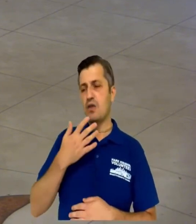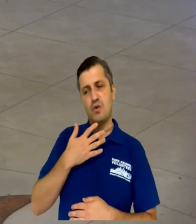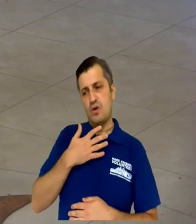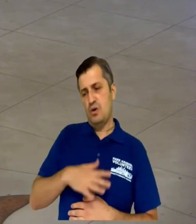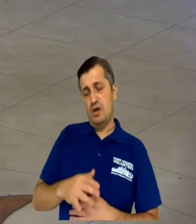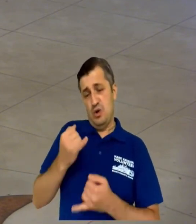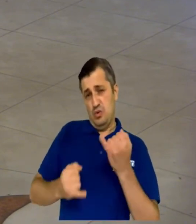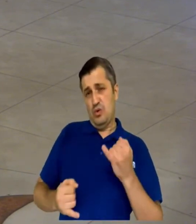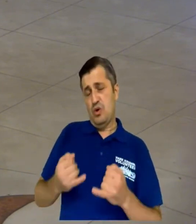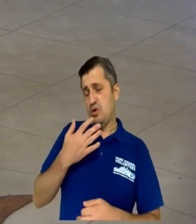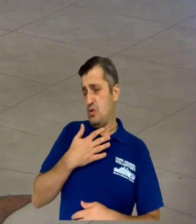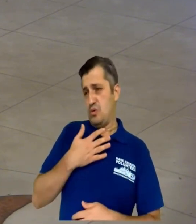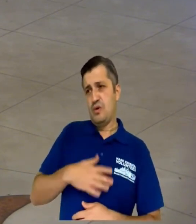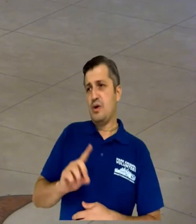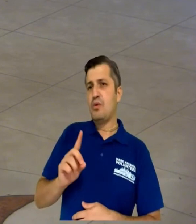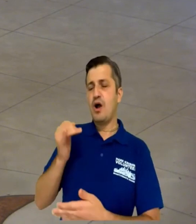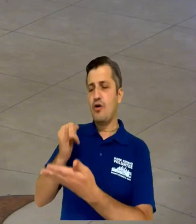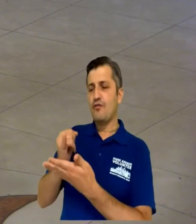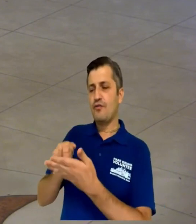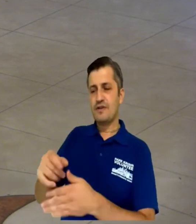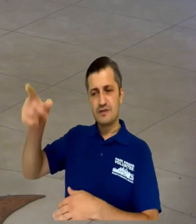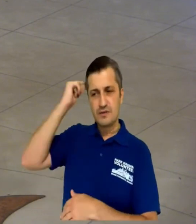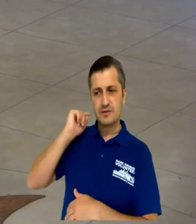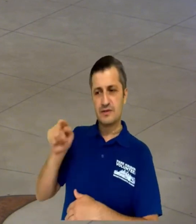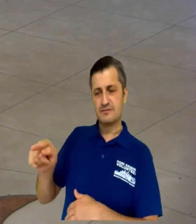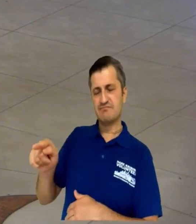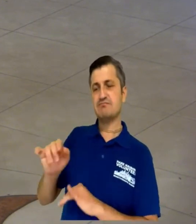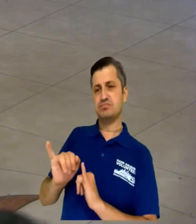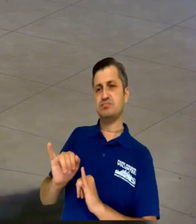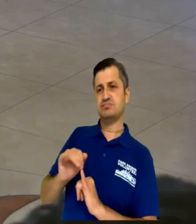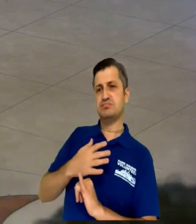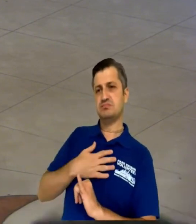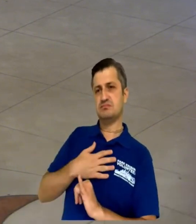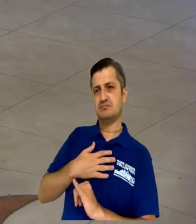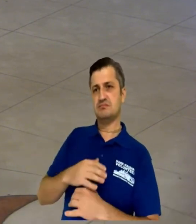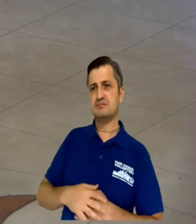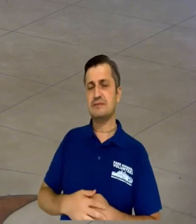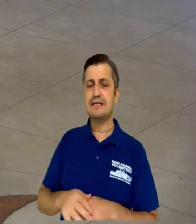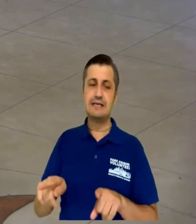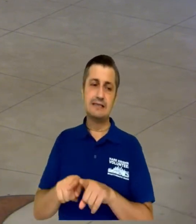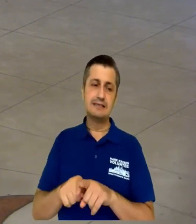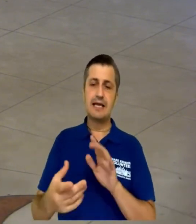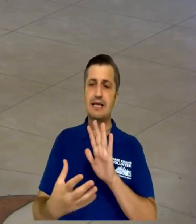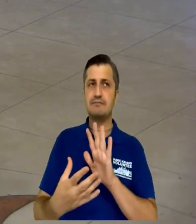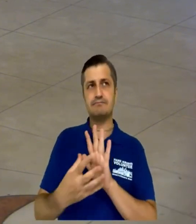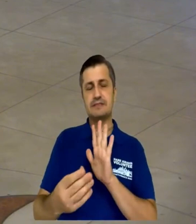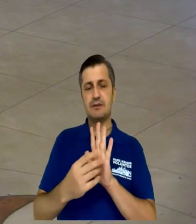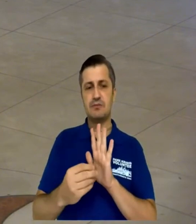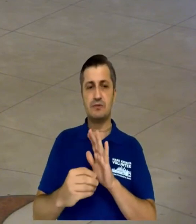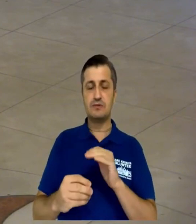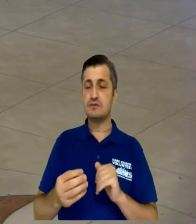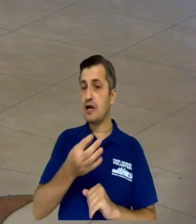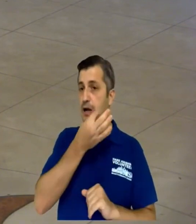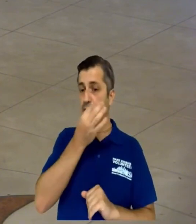you offend a devotee, then, it's like the mad elephant offense, because